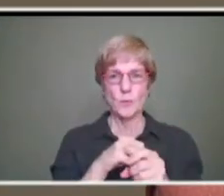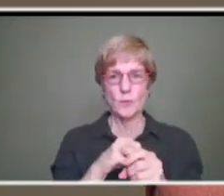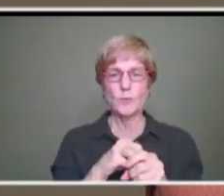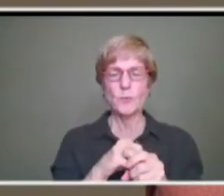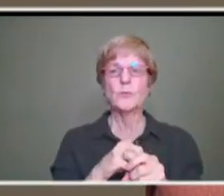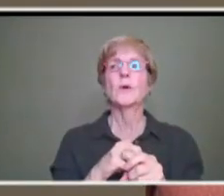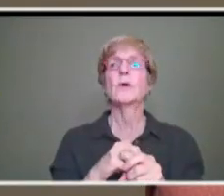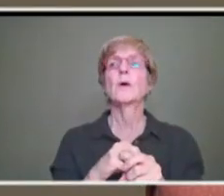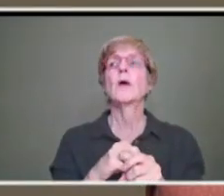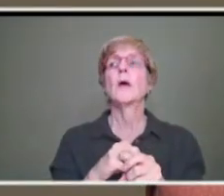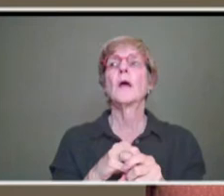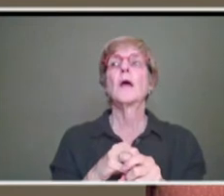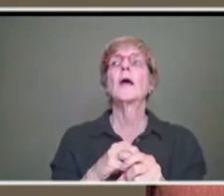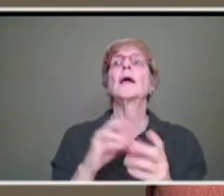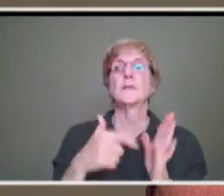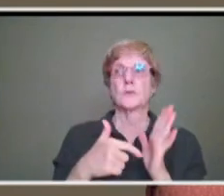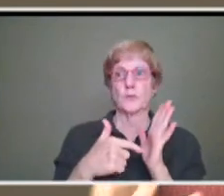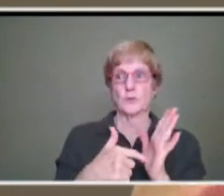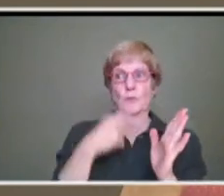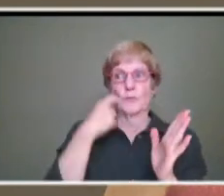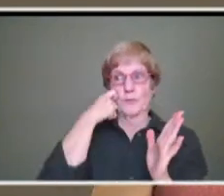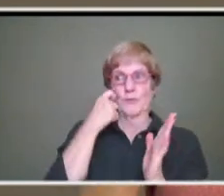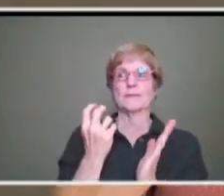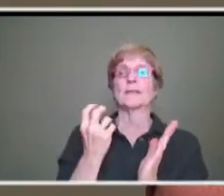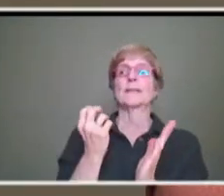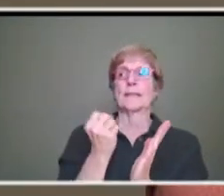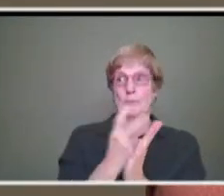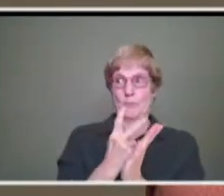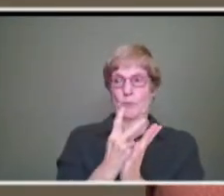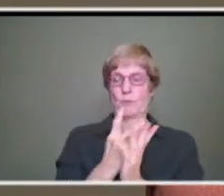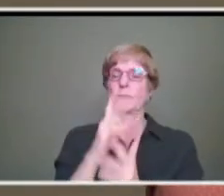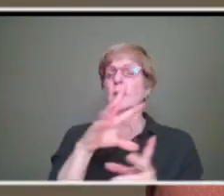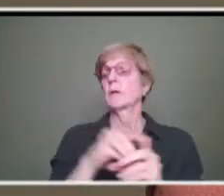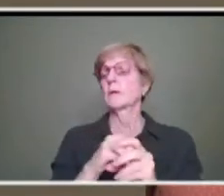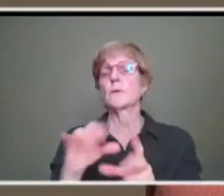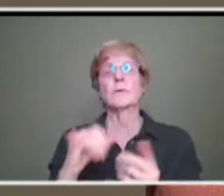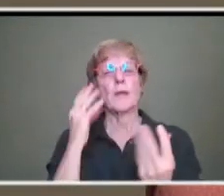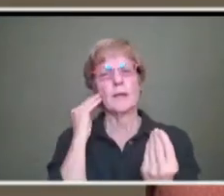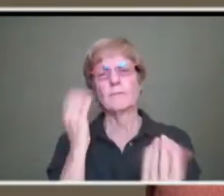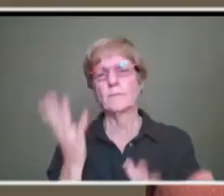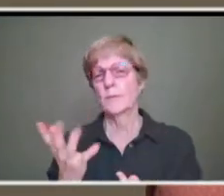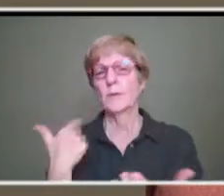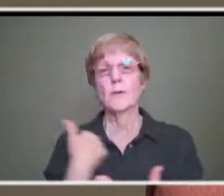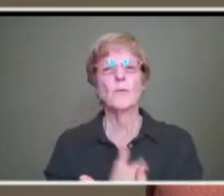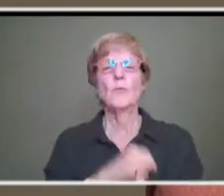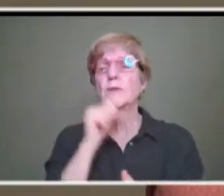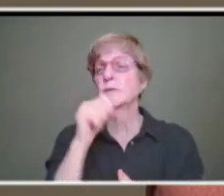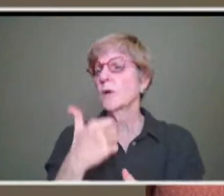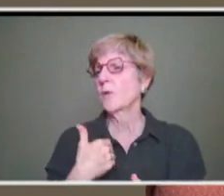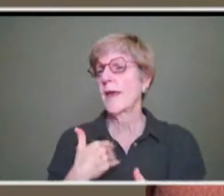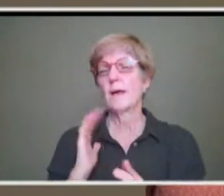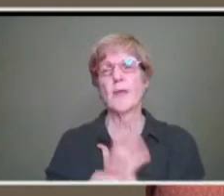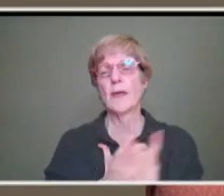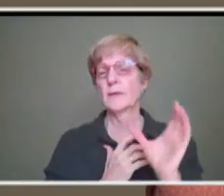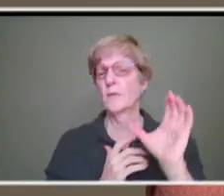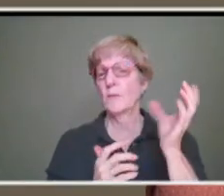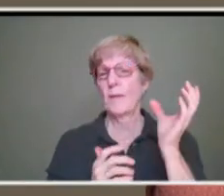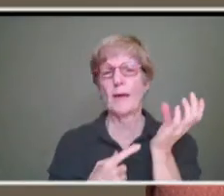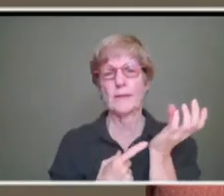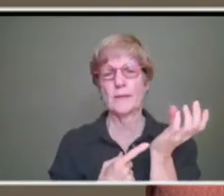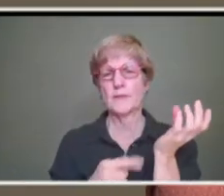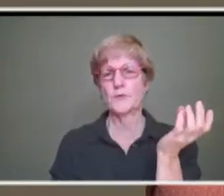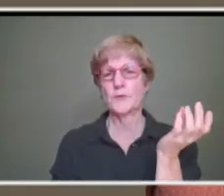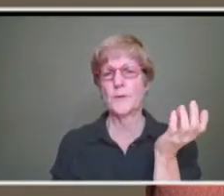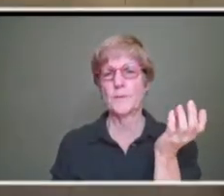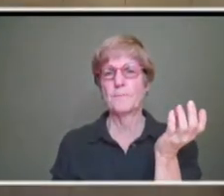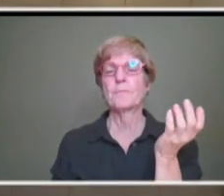been recently approved but I think it would be helpful to include some of that information because we don't have that in our package okay and and let